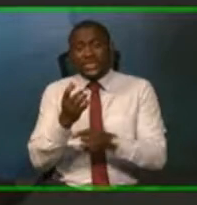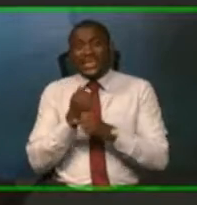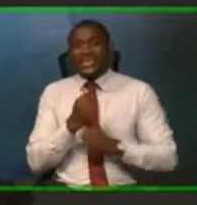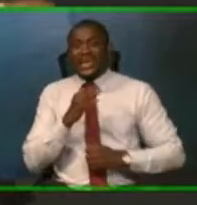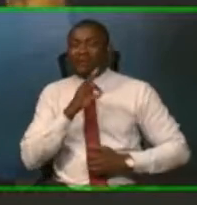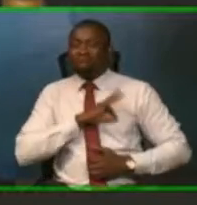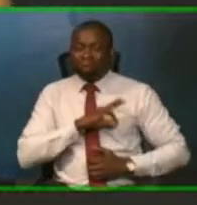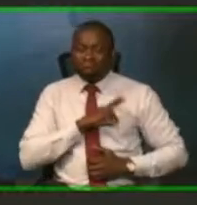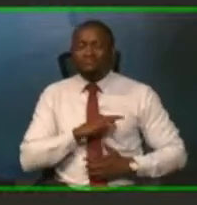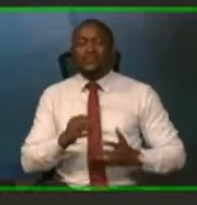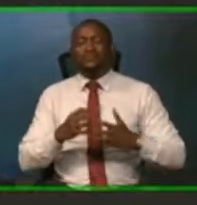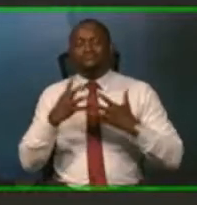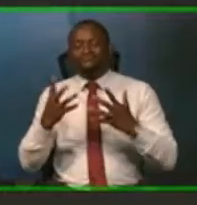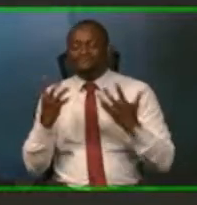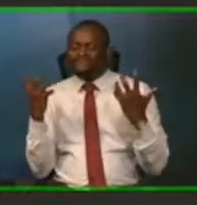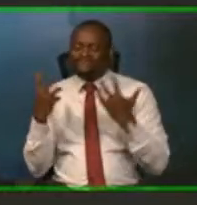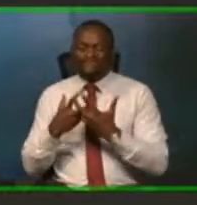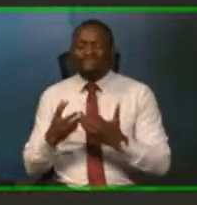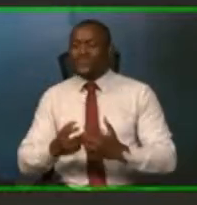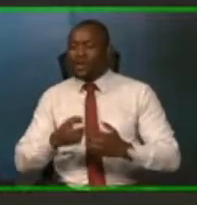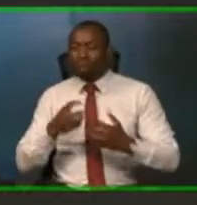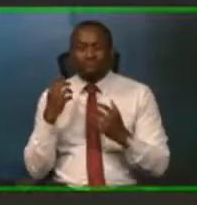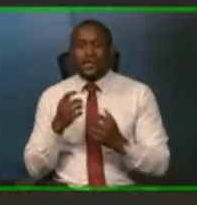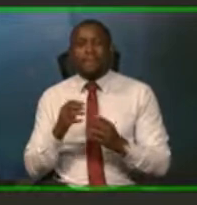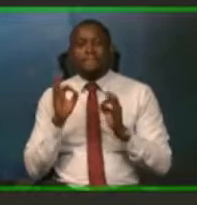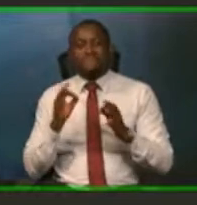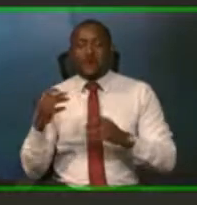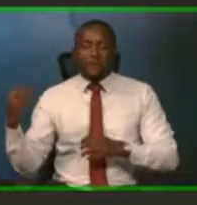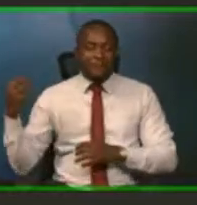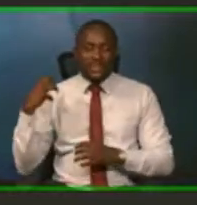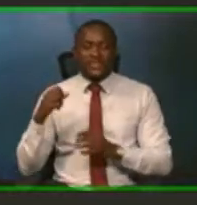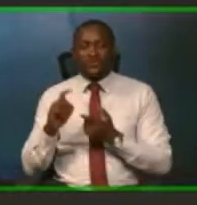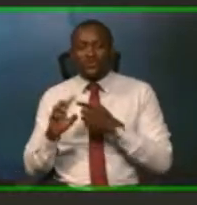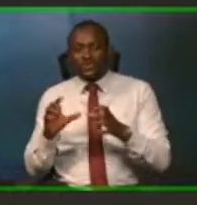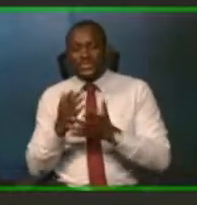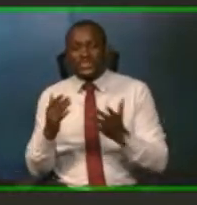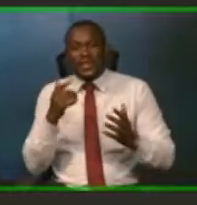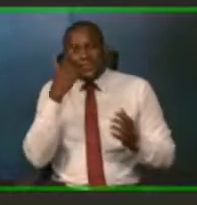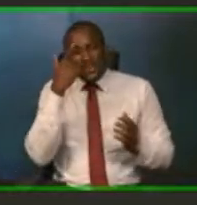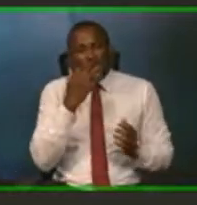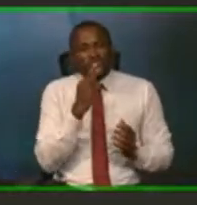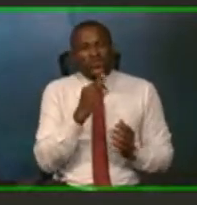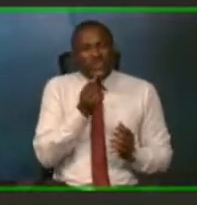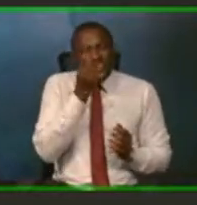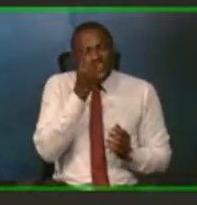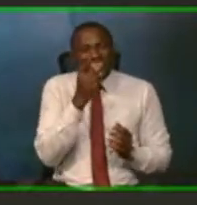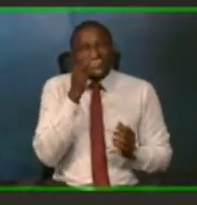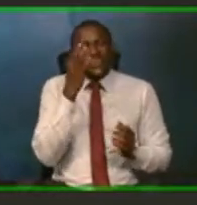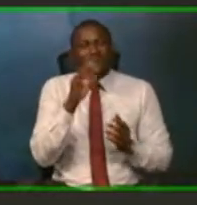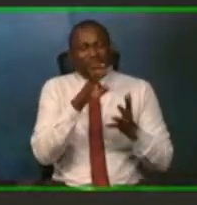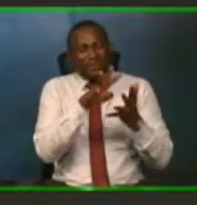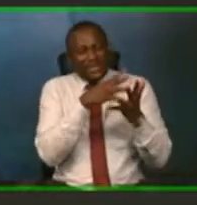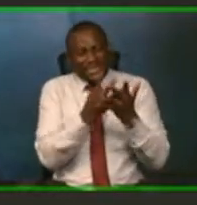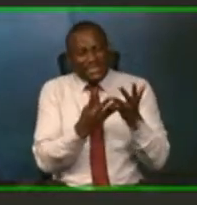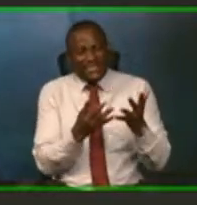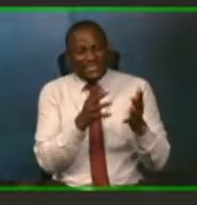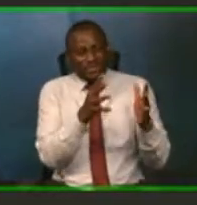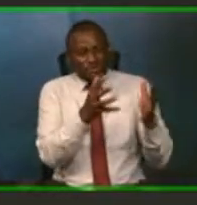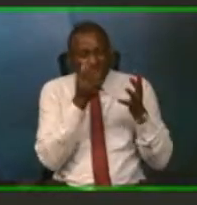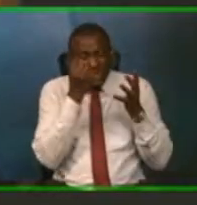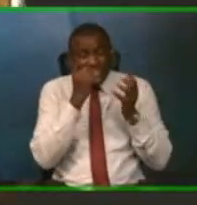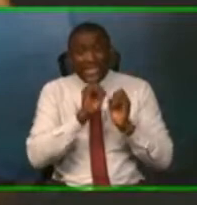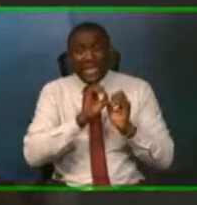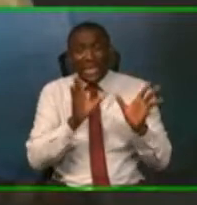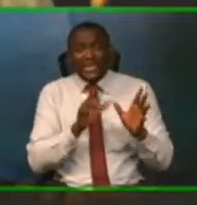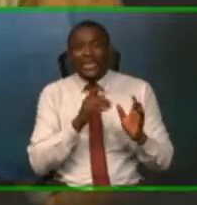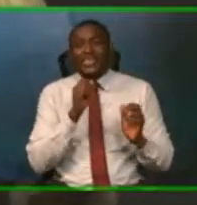spiritual things to the degree to which you have pieced together these patterns. Now you can become a blessing, because with